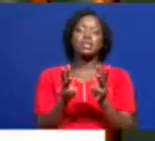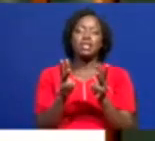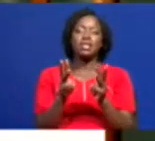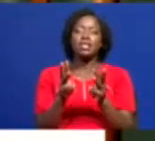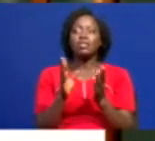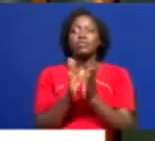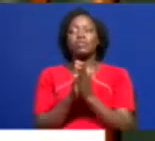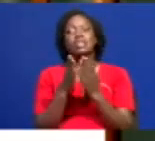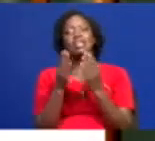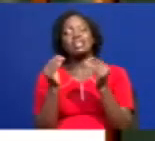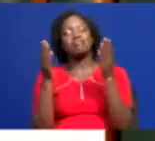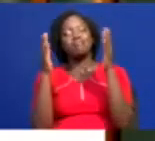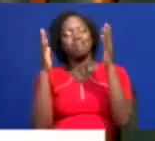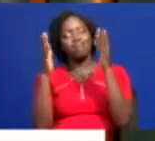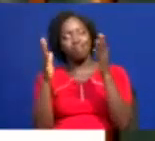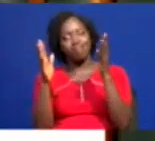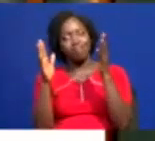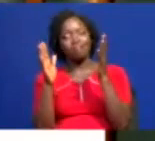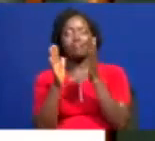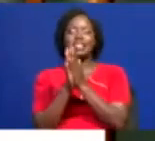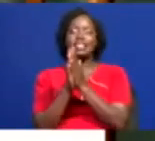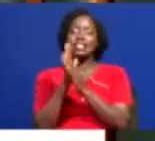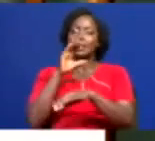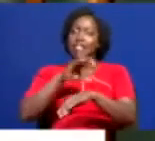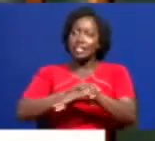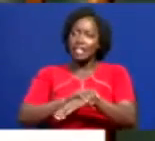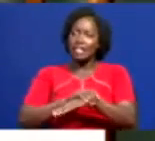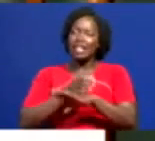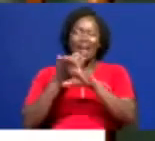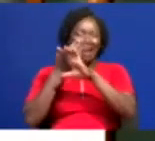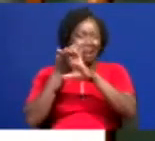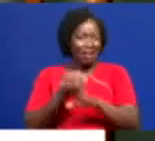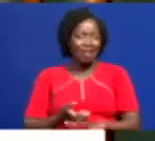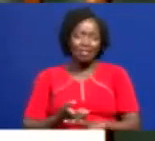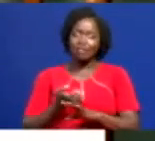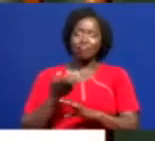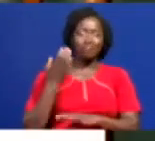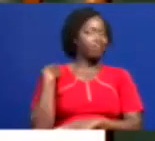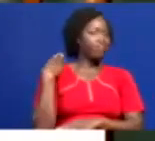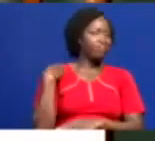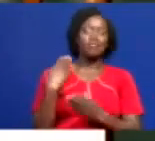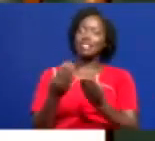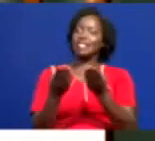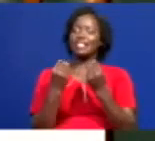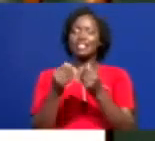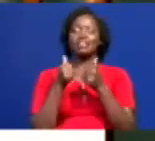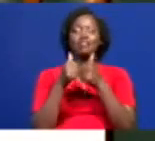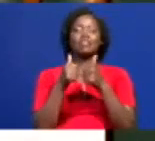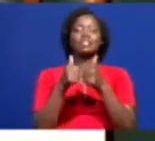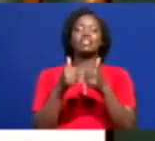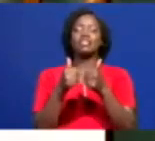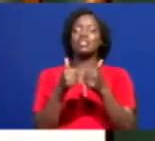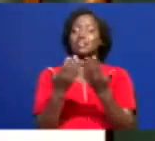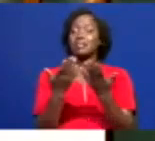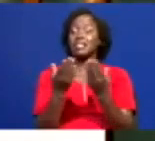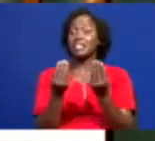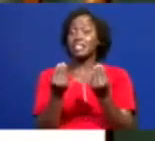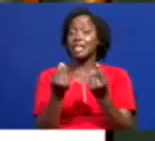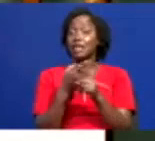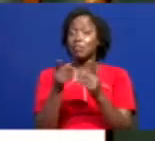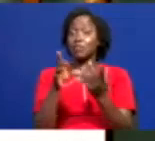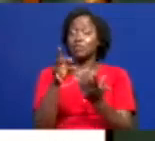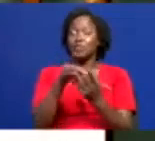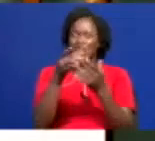an easy clap and to get a tap at the, on your back easily. But we chose the hard